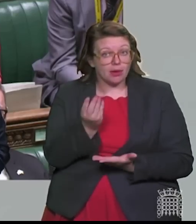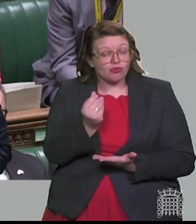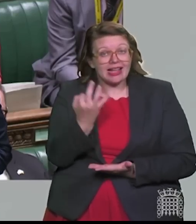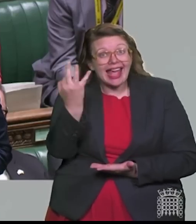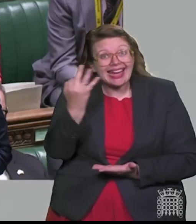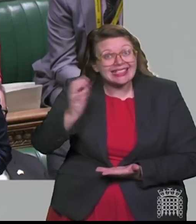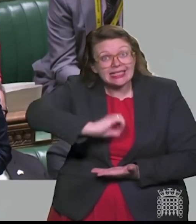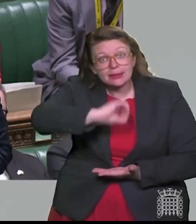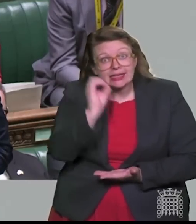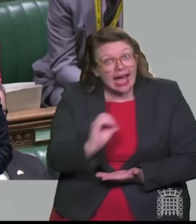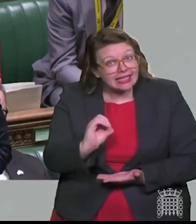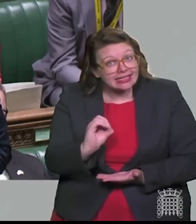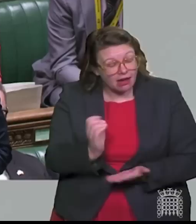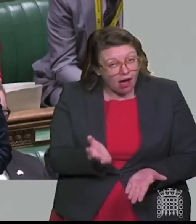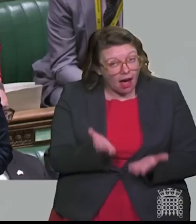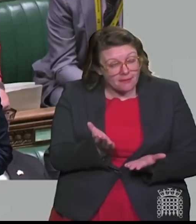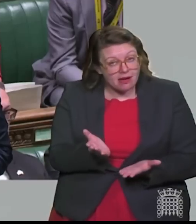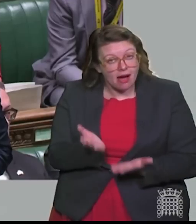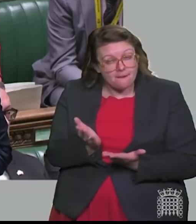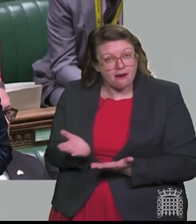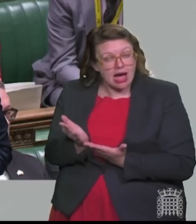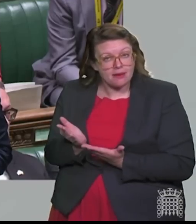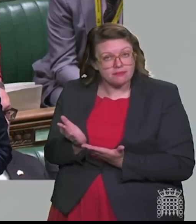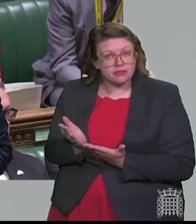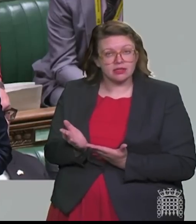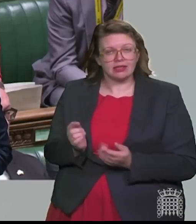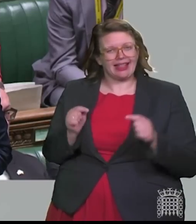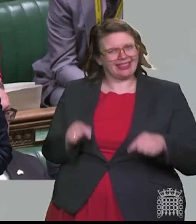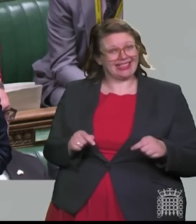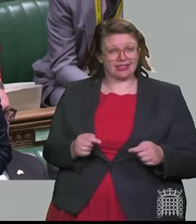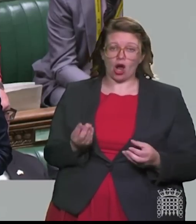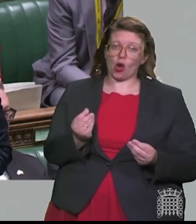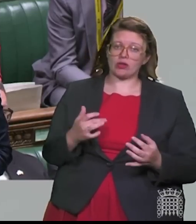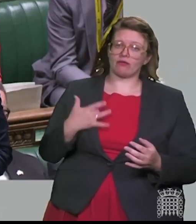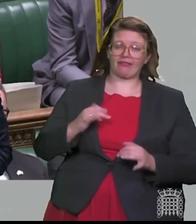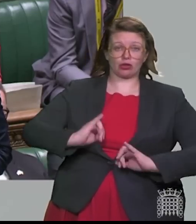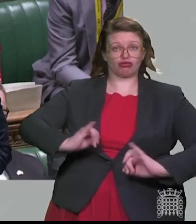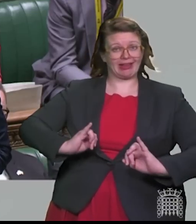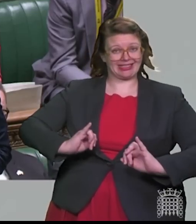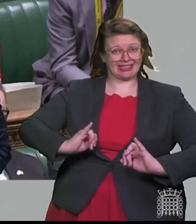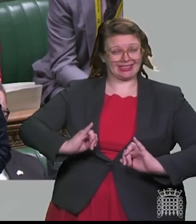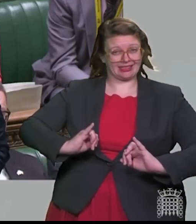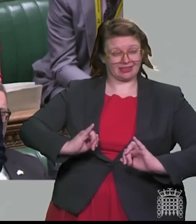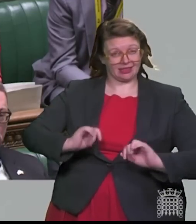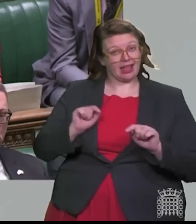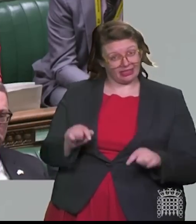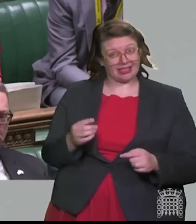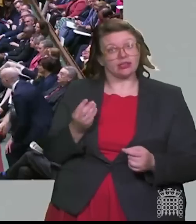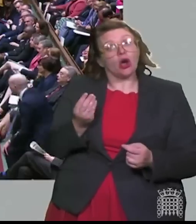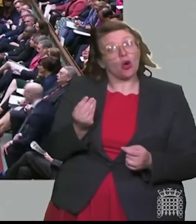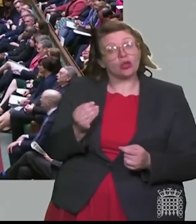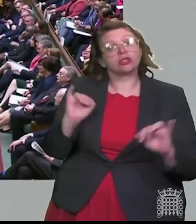the Prime Minister agree that this is no longer just a cost of living crisis? This is a cost of greed crisis.